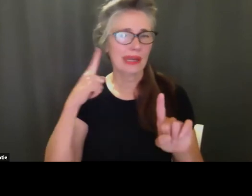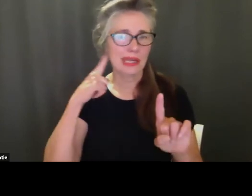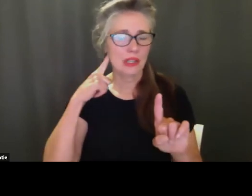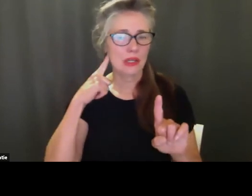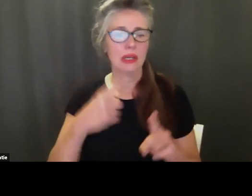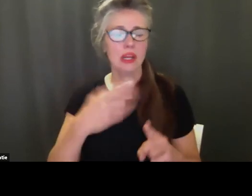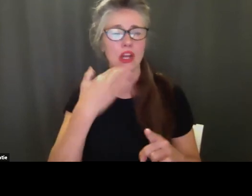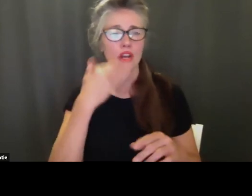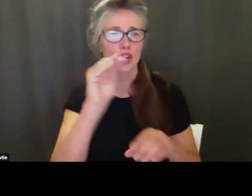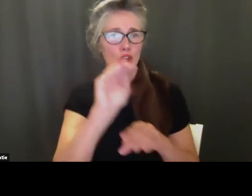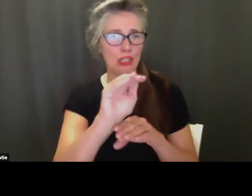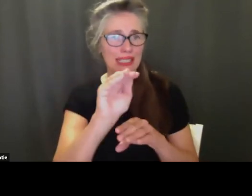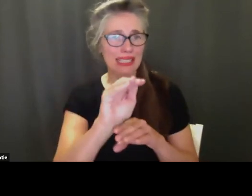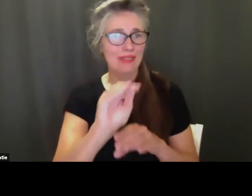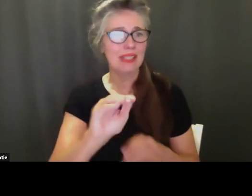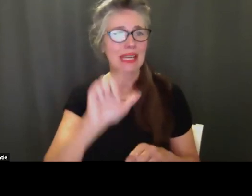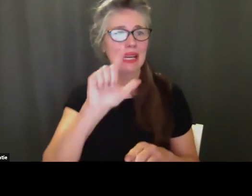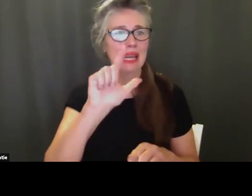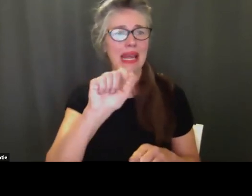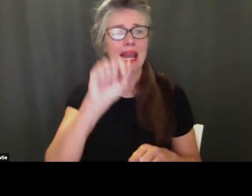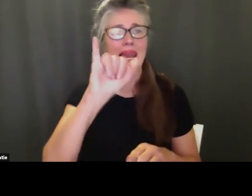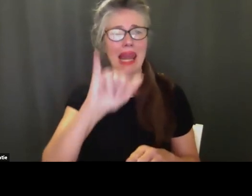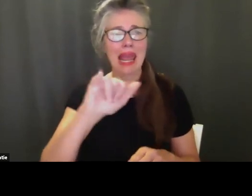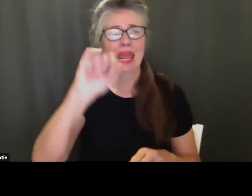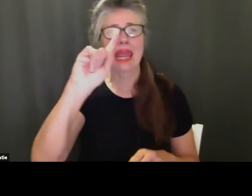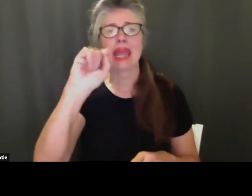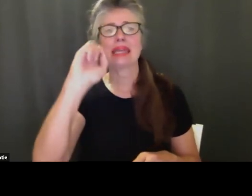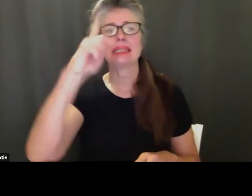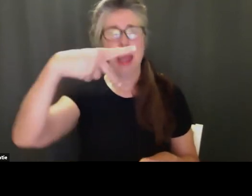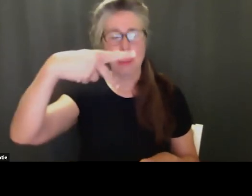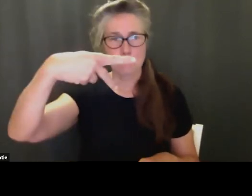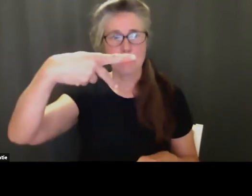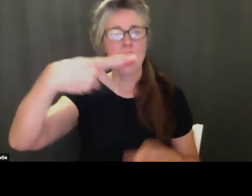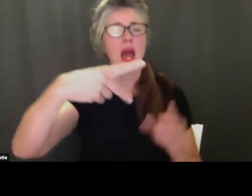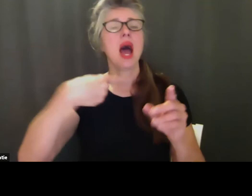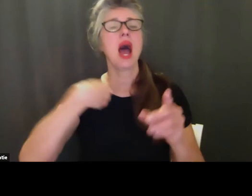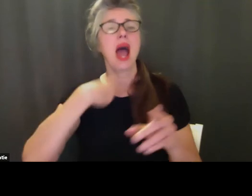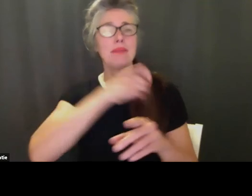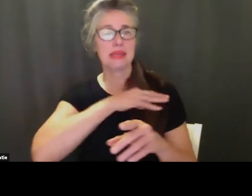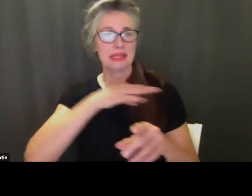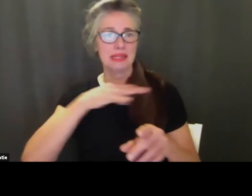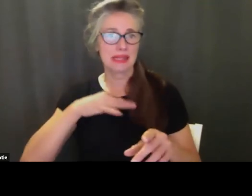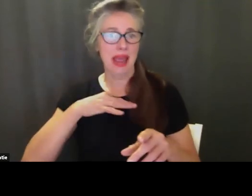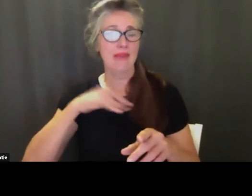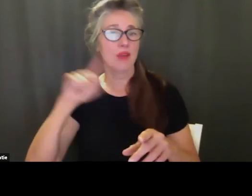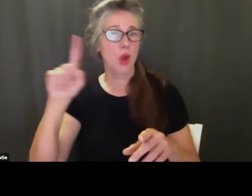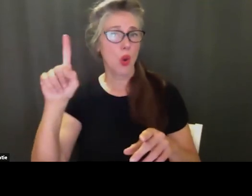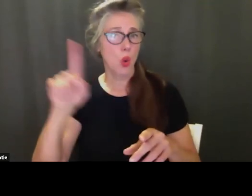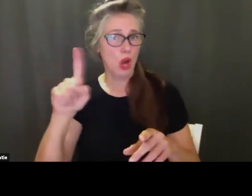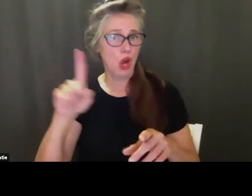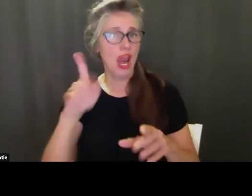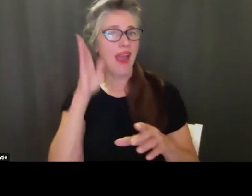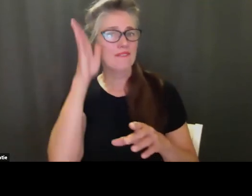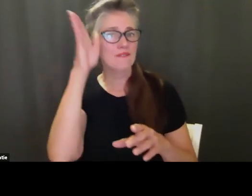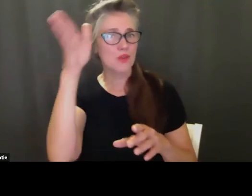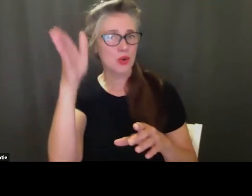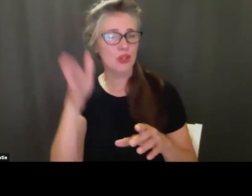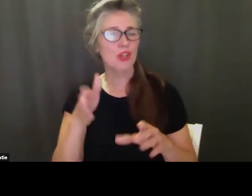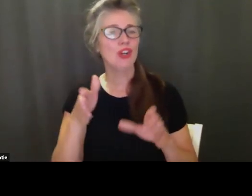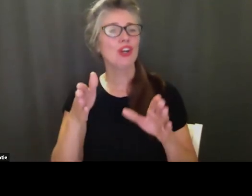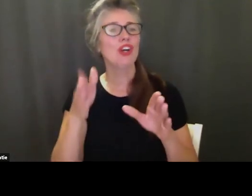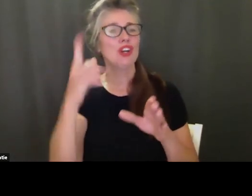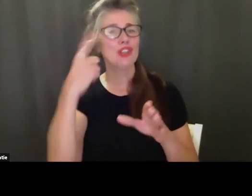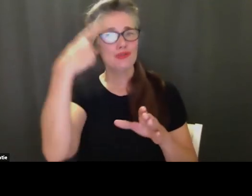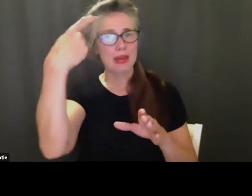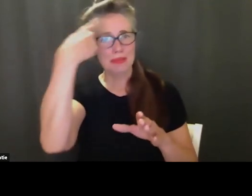Good evening, school board members. My name is Lay, and I'm a staff member at Future Leaders of America, and I'm here in support of aligning the